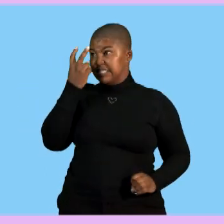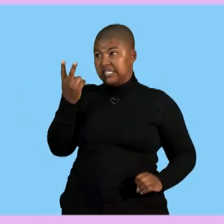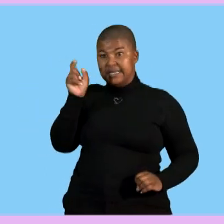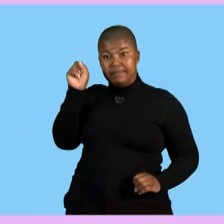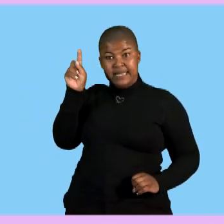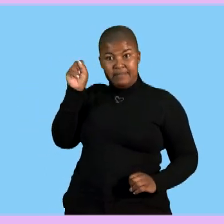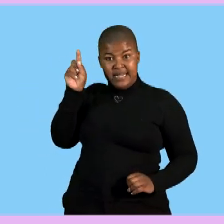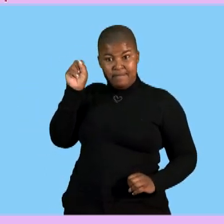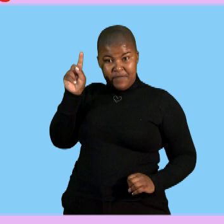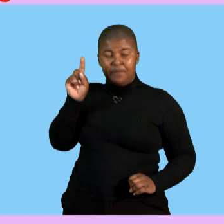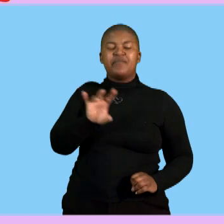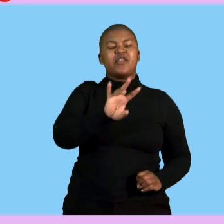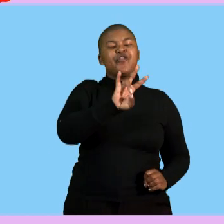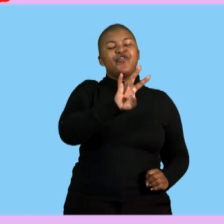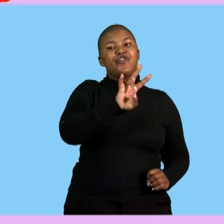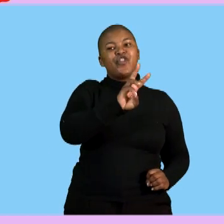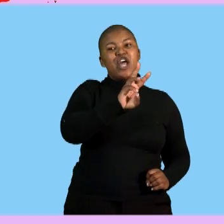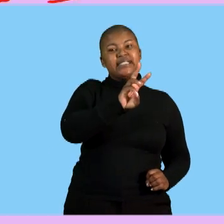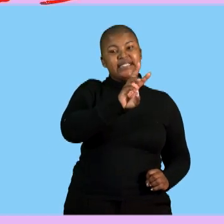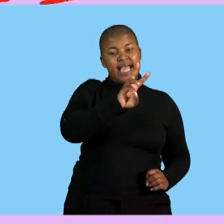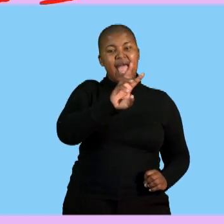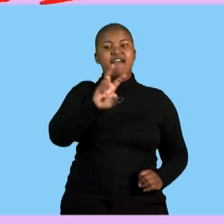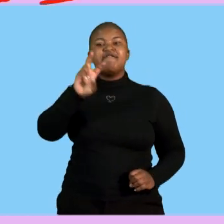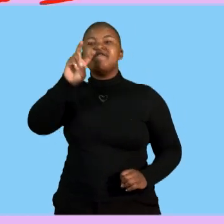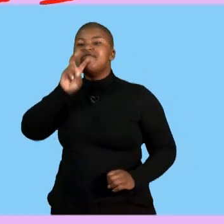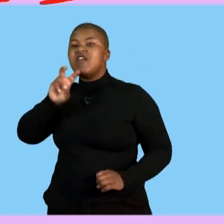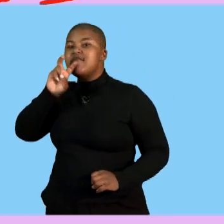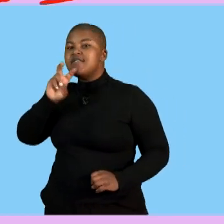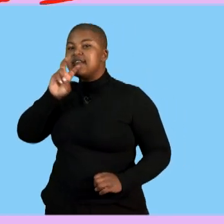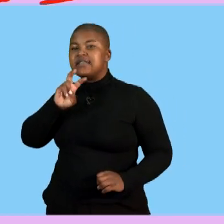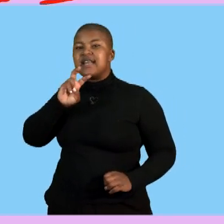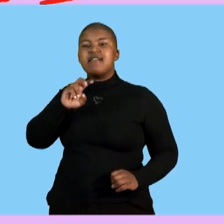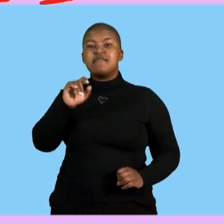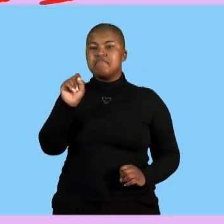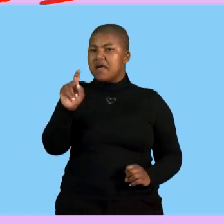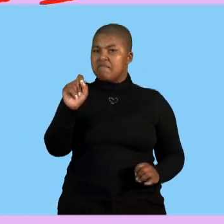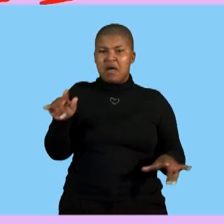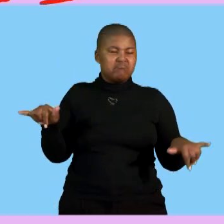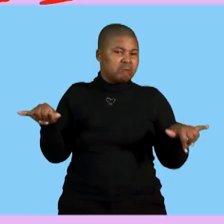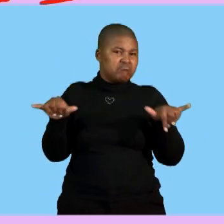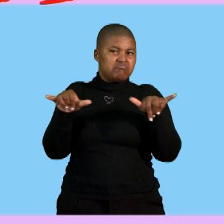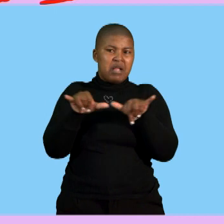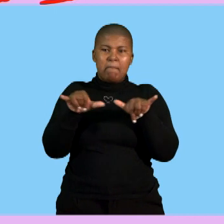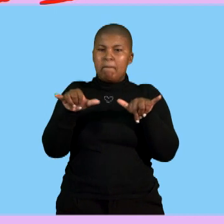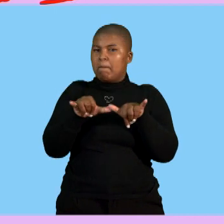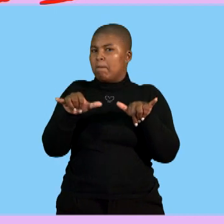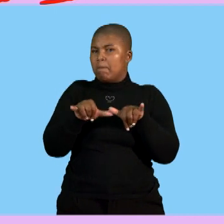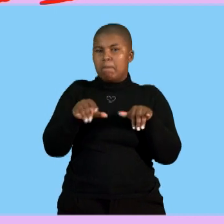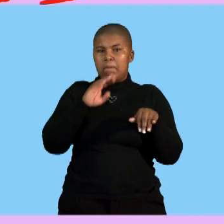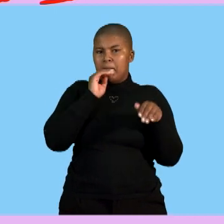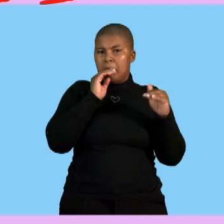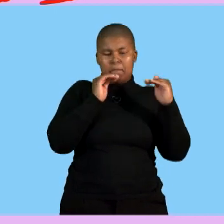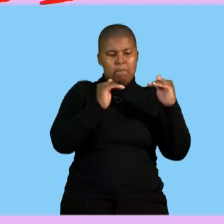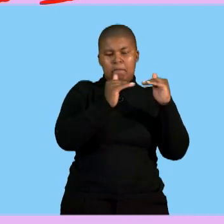here. That is Thursday and Friday. And the graph remains